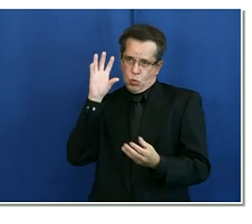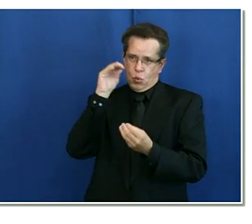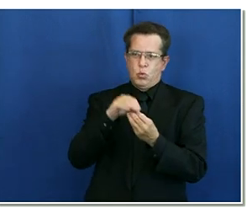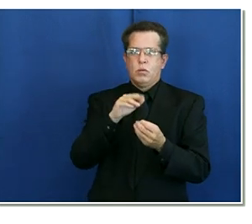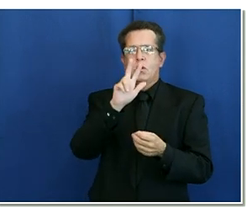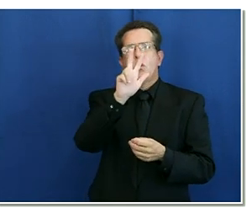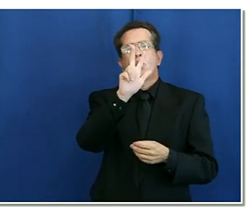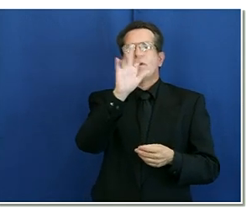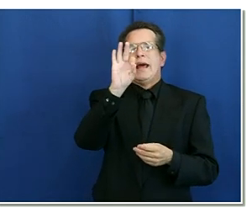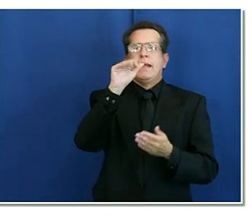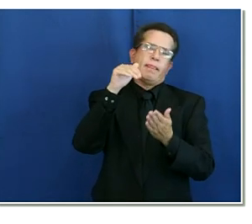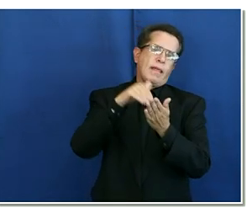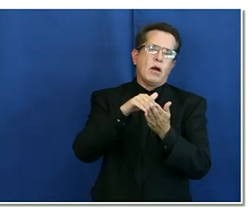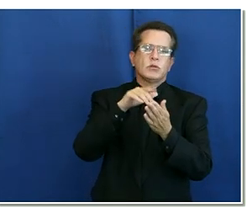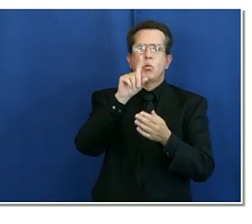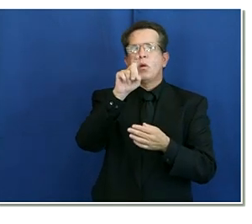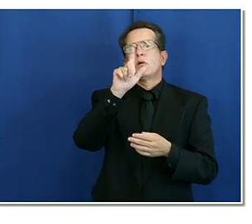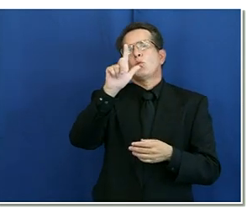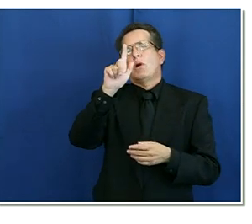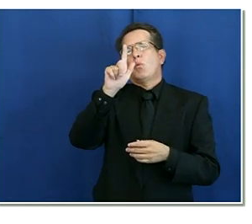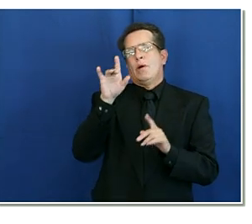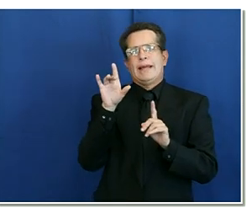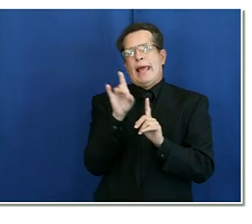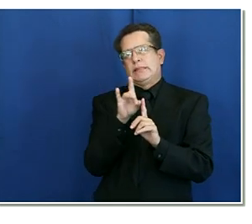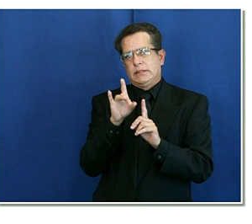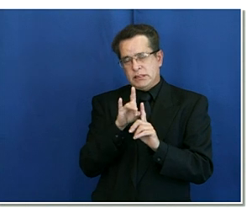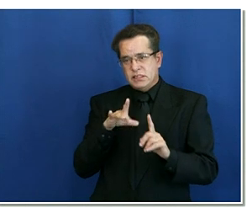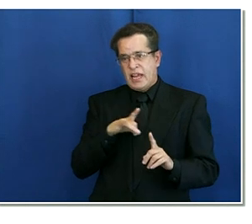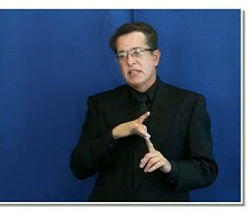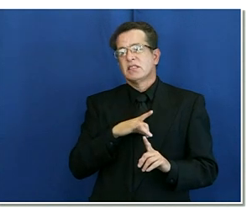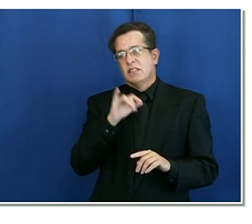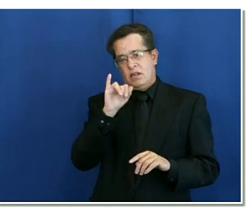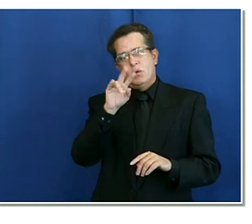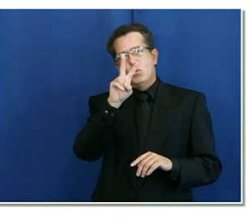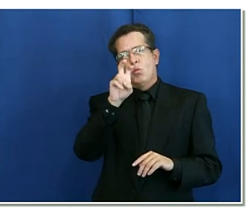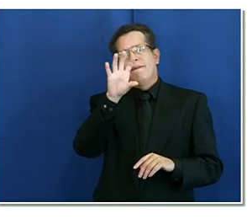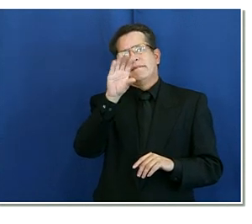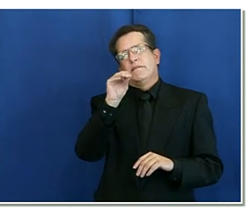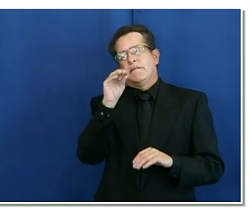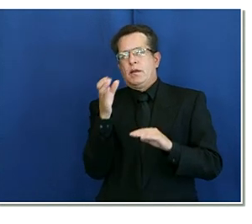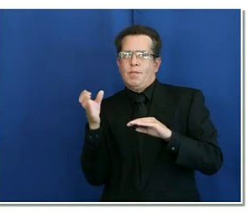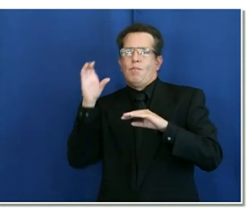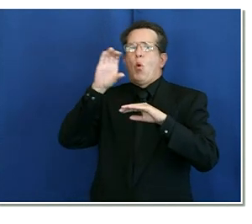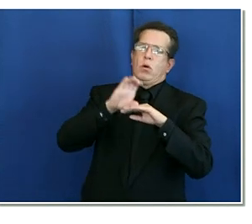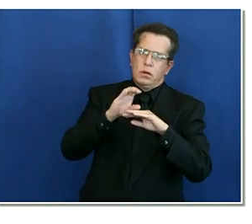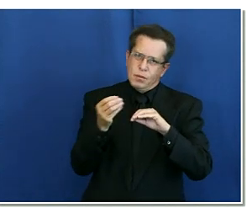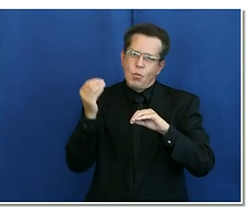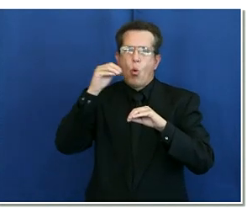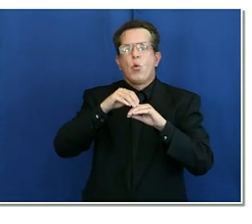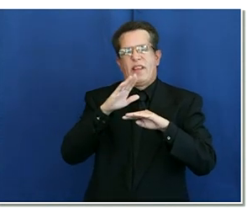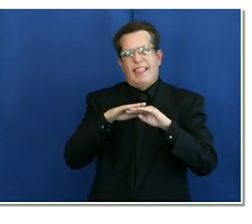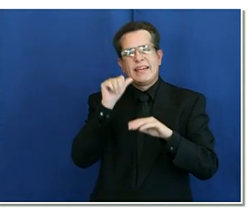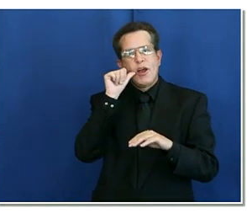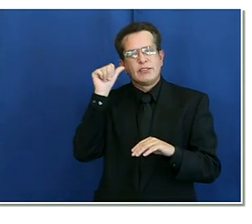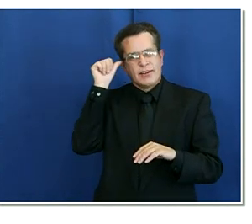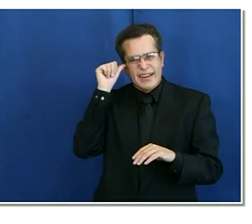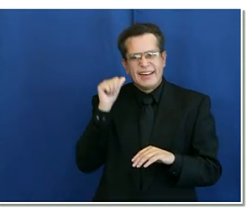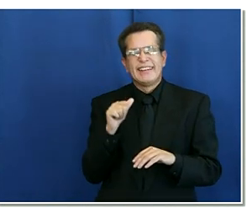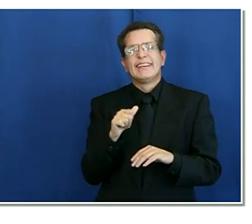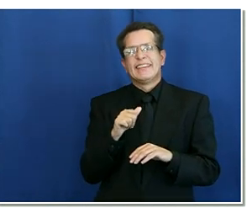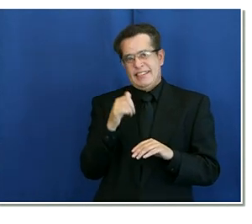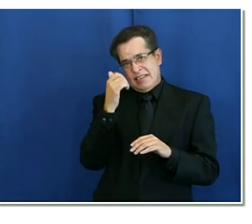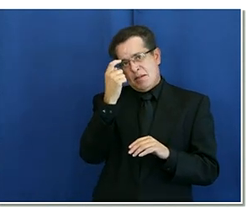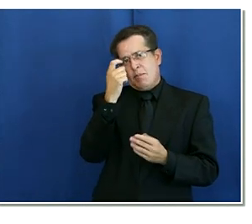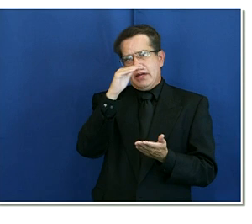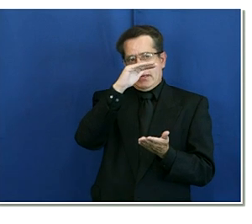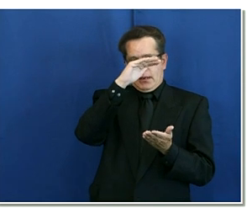of 39,121 cases, which is 250 more cases than yesterday. This is a slight